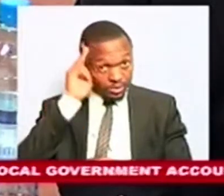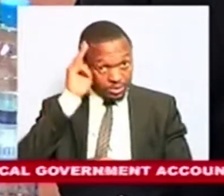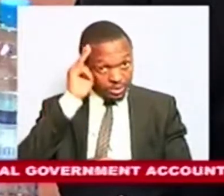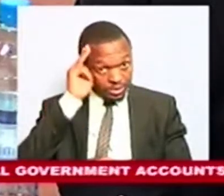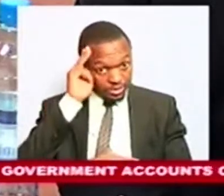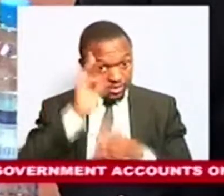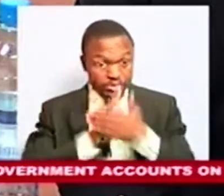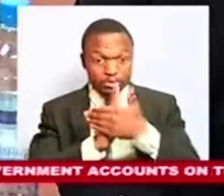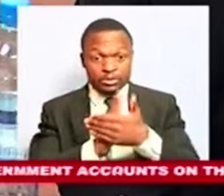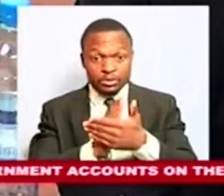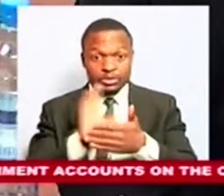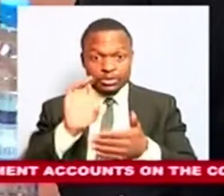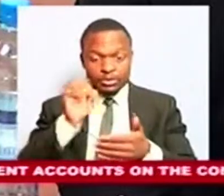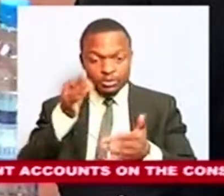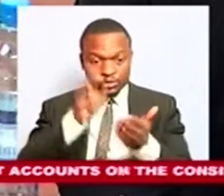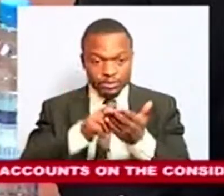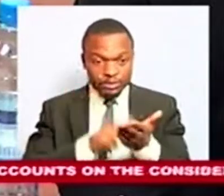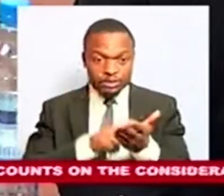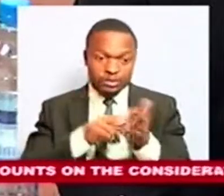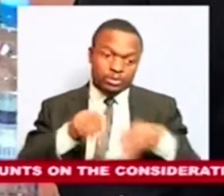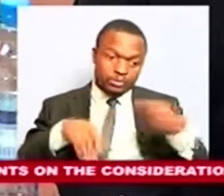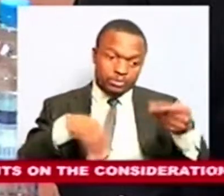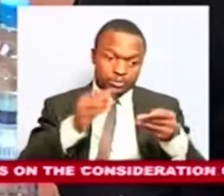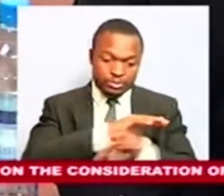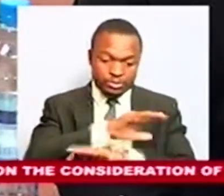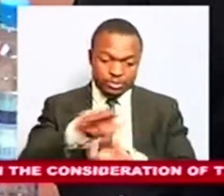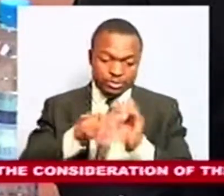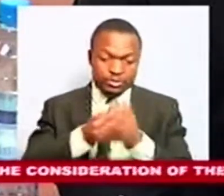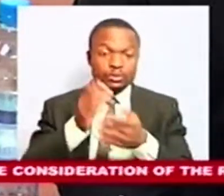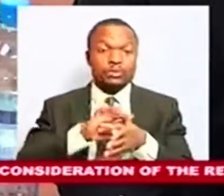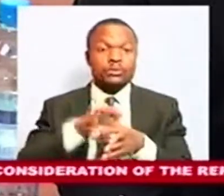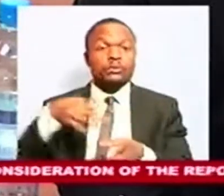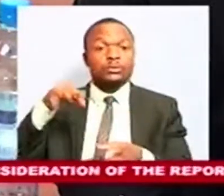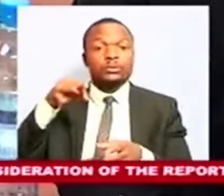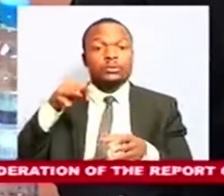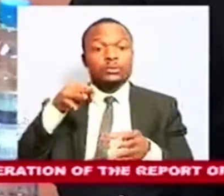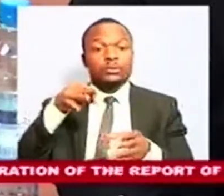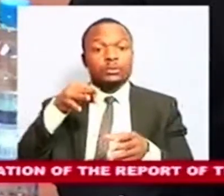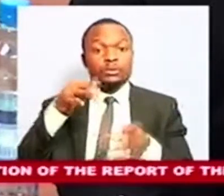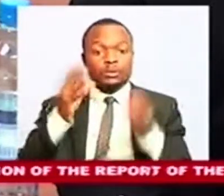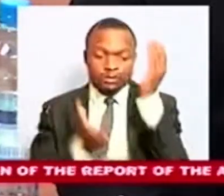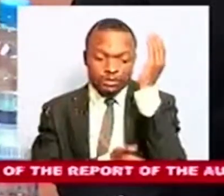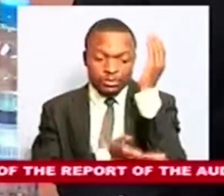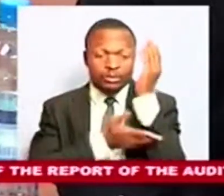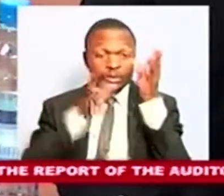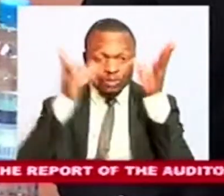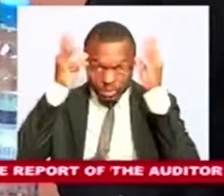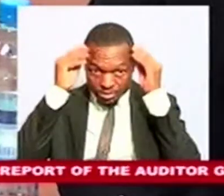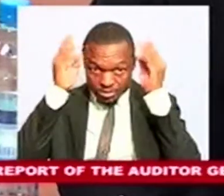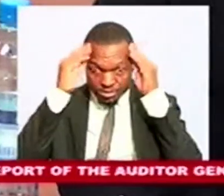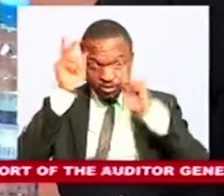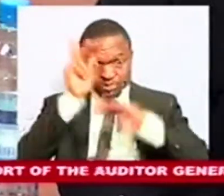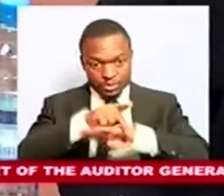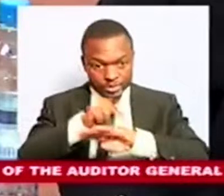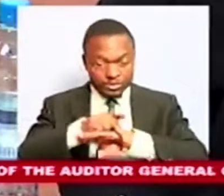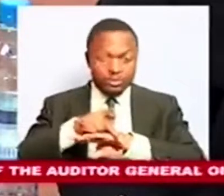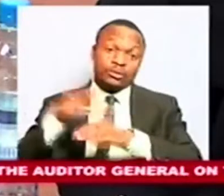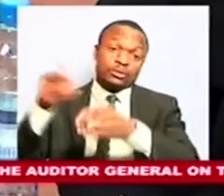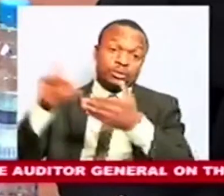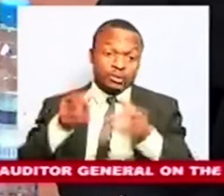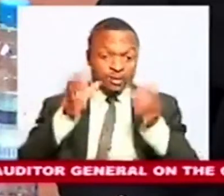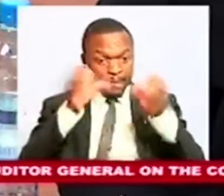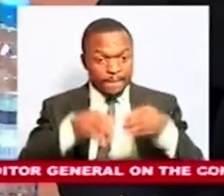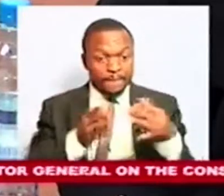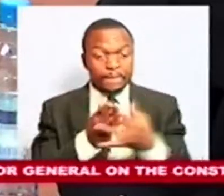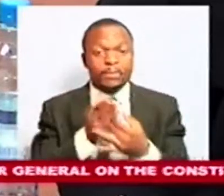guided that CDF guidelines had to be rolled out to all stakeholders to enhance the understanding as projects were to come from the communities through